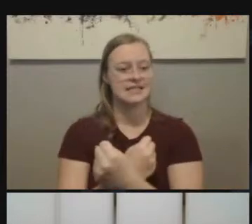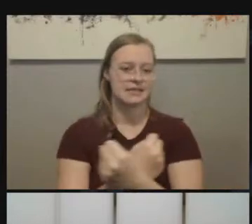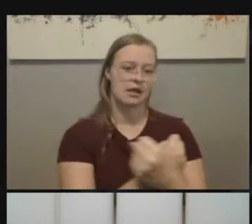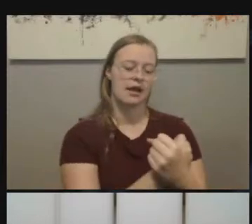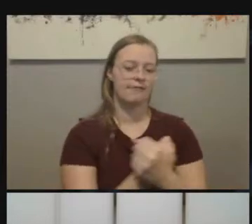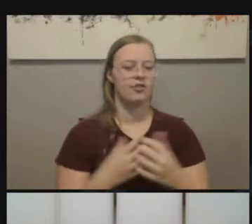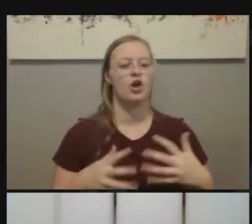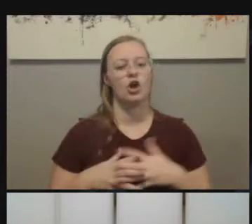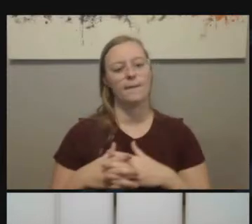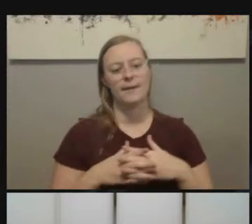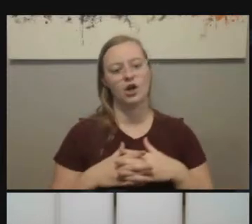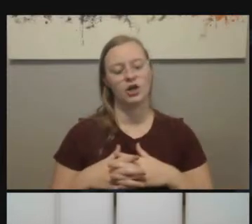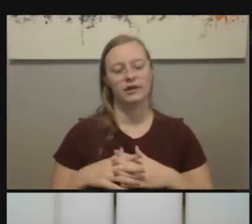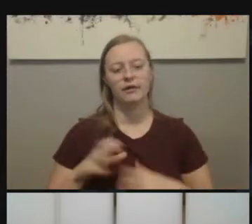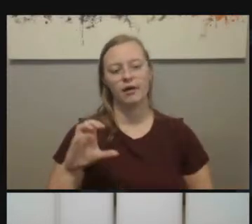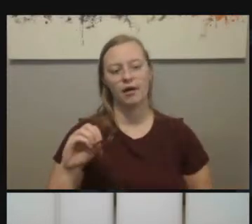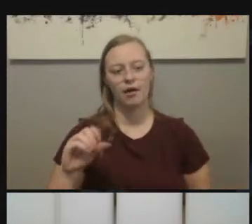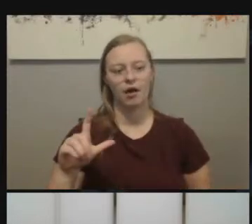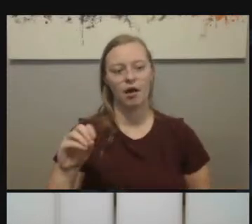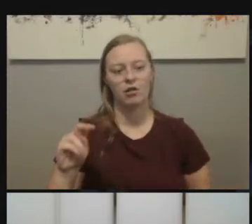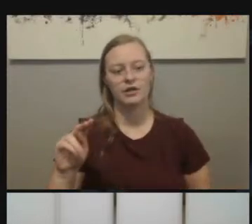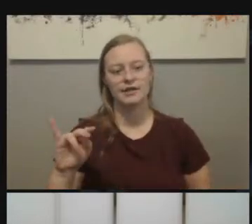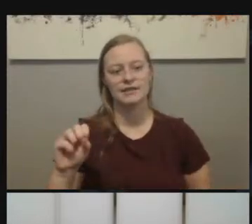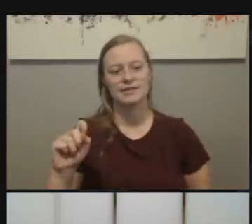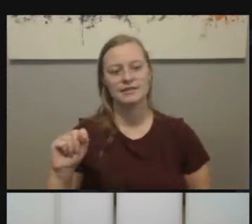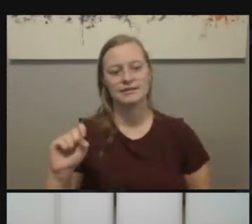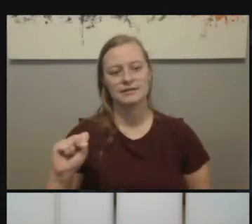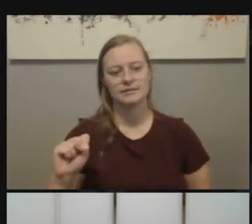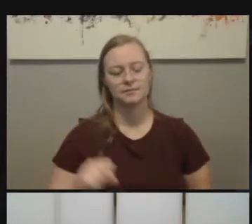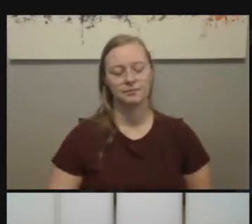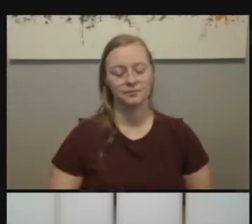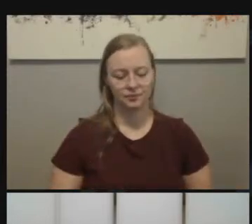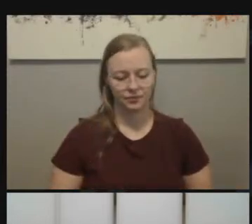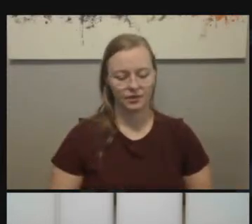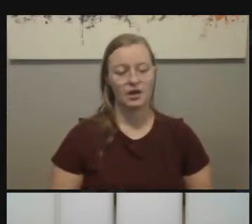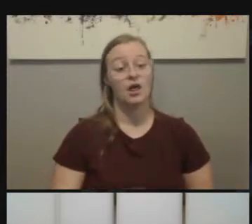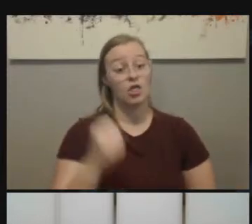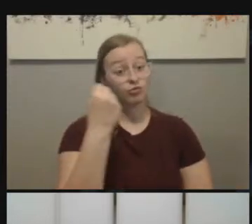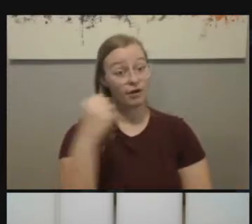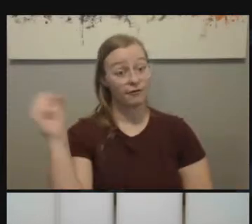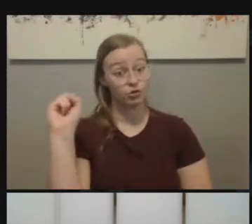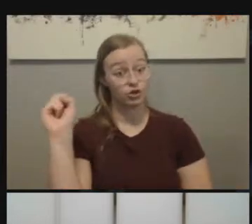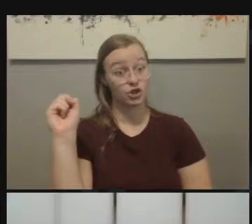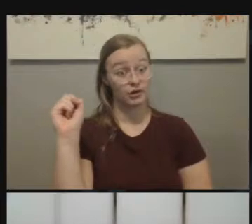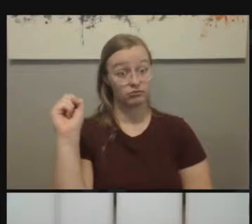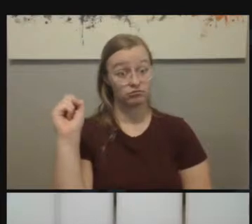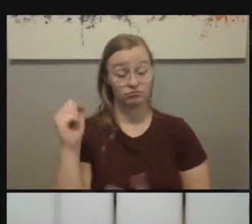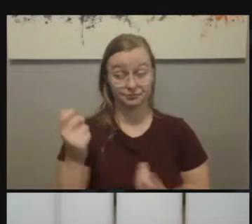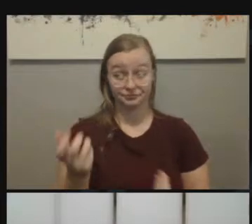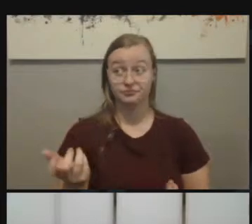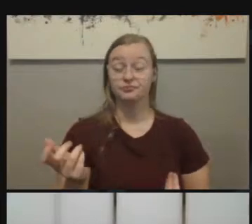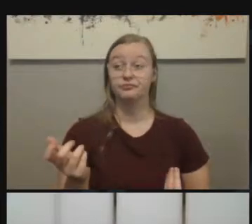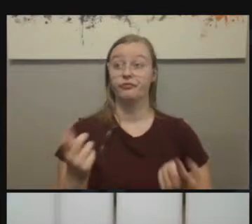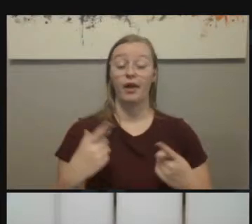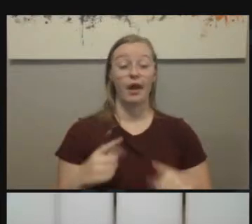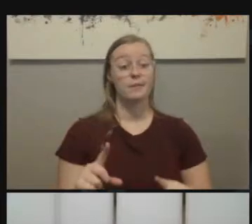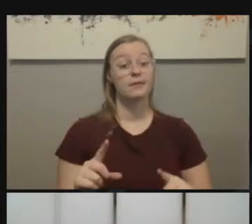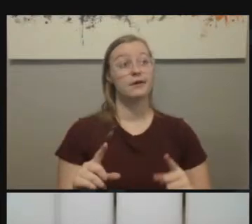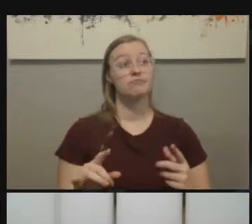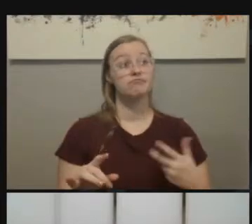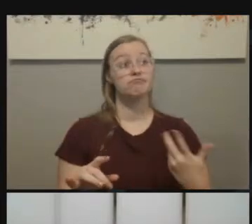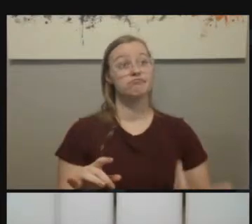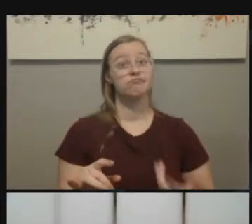colonists. And the revolution would bring to a kind of